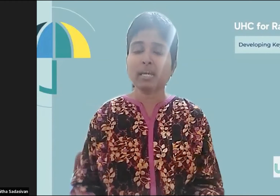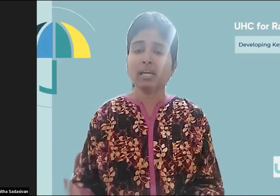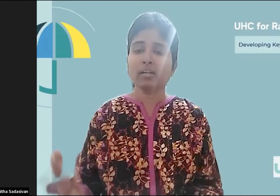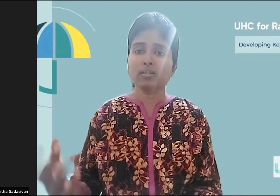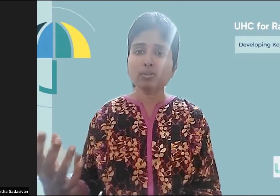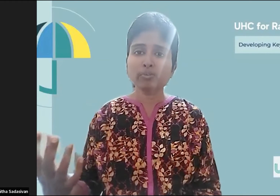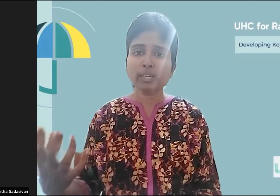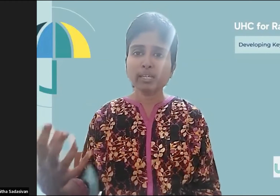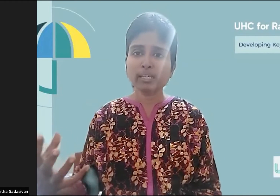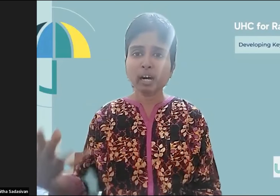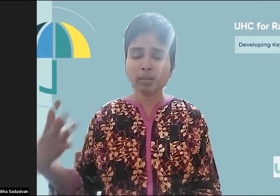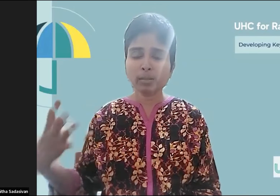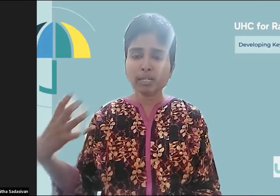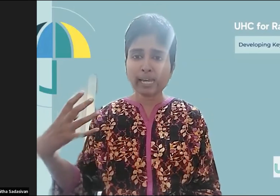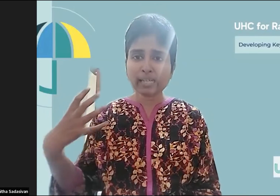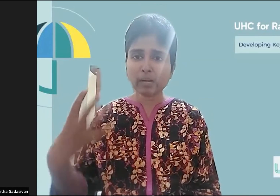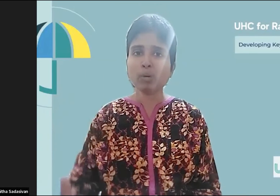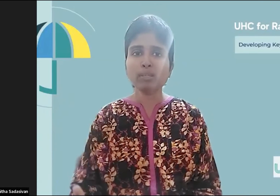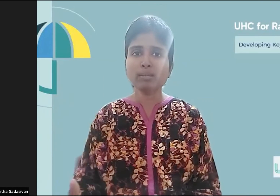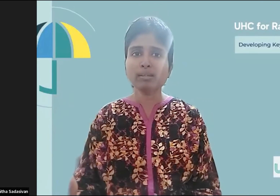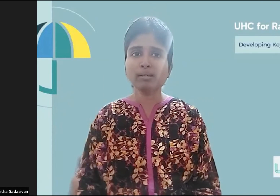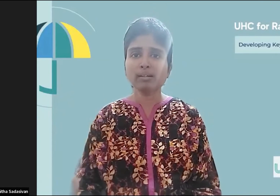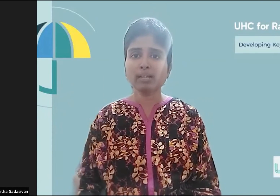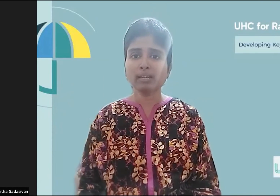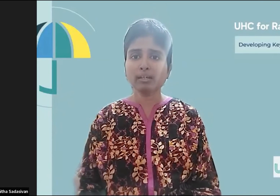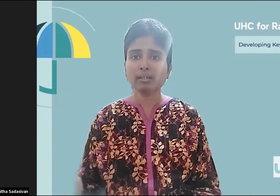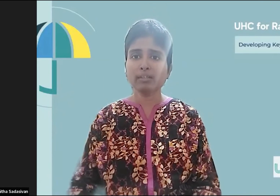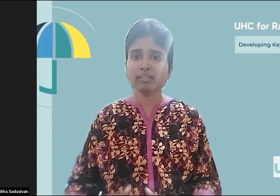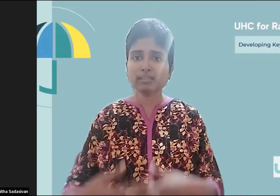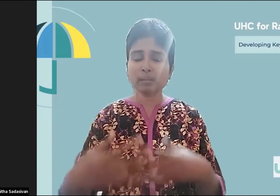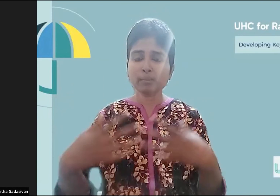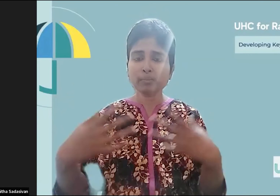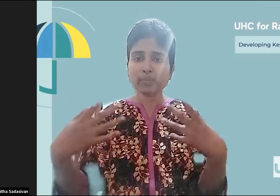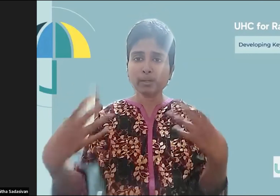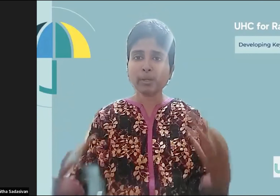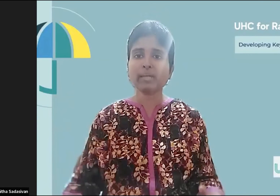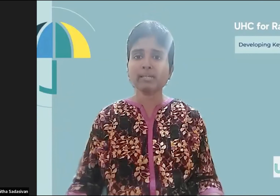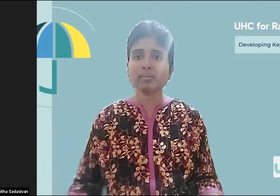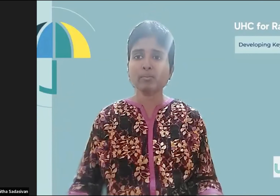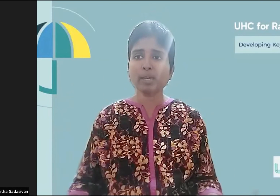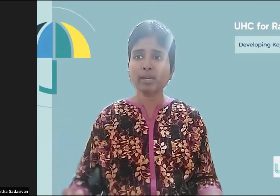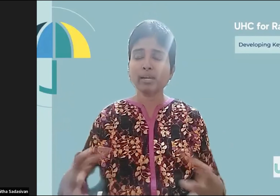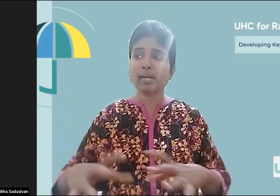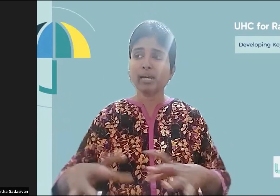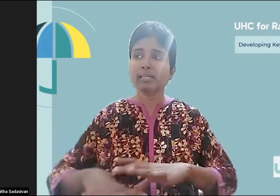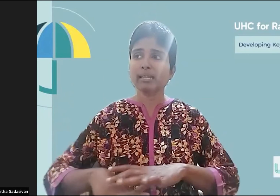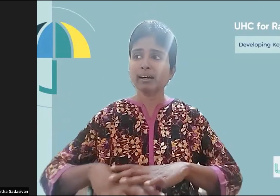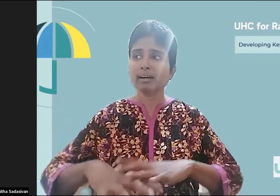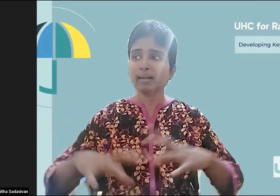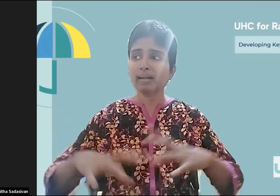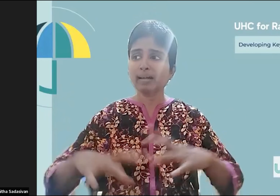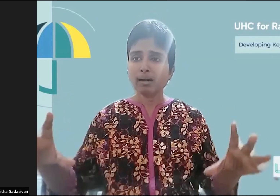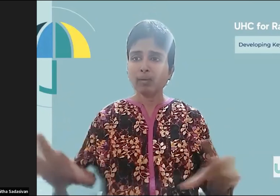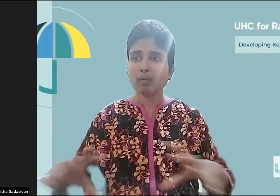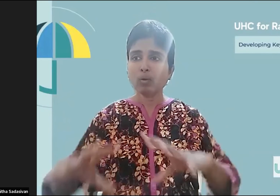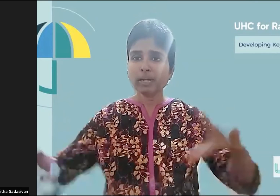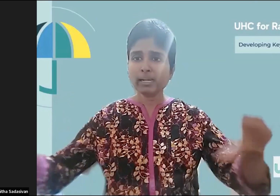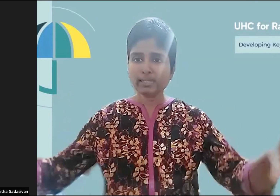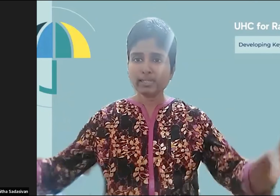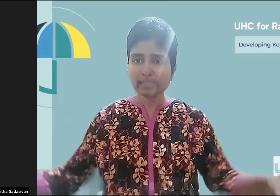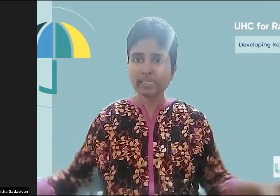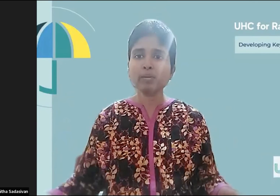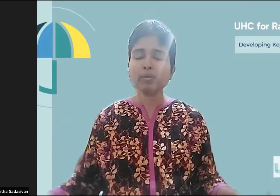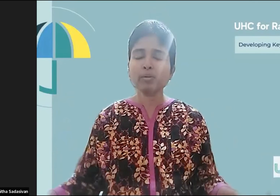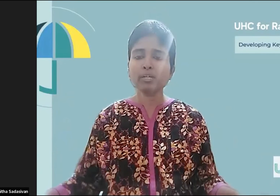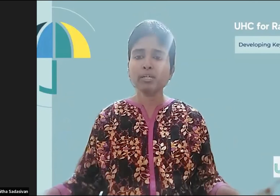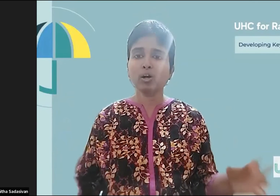buddies. So the government can come up with some mechanism where there are coordinators